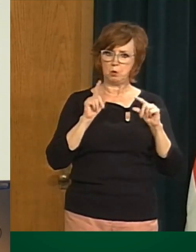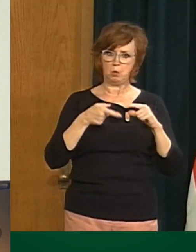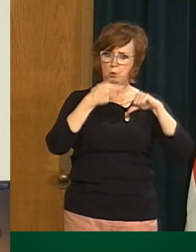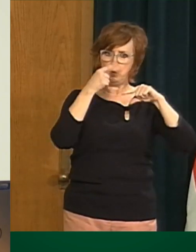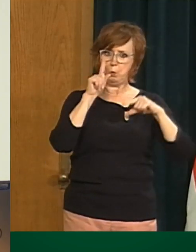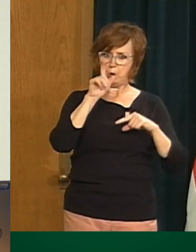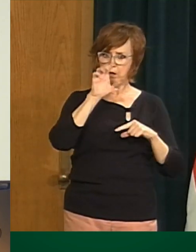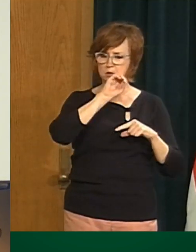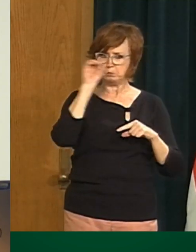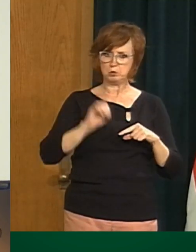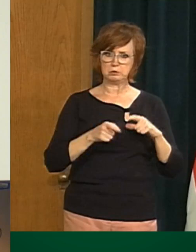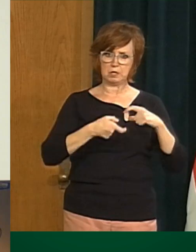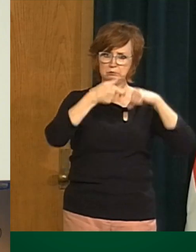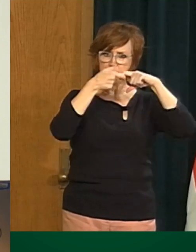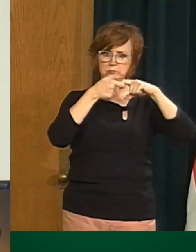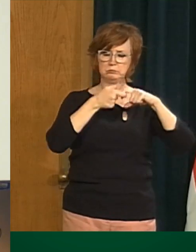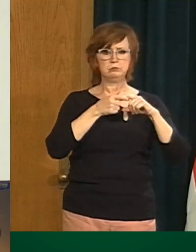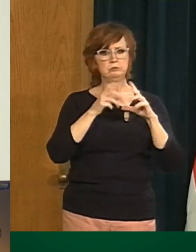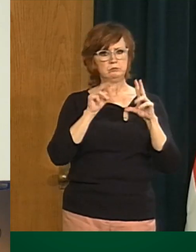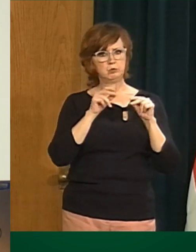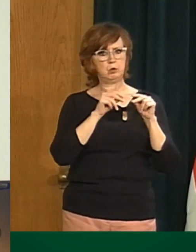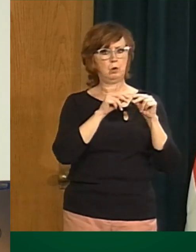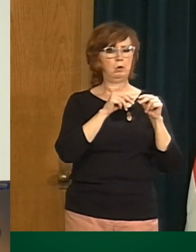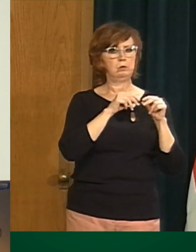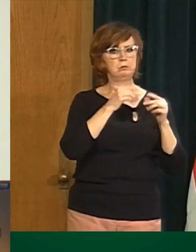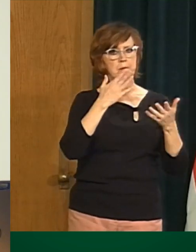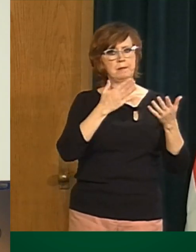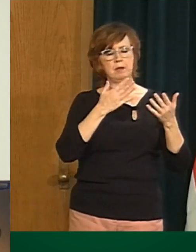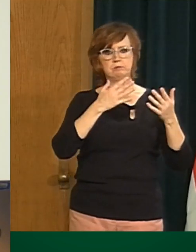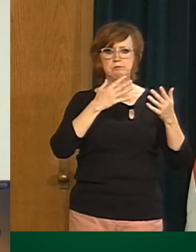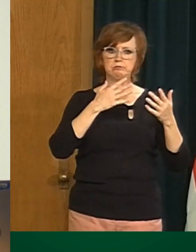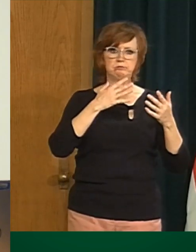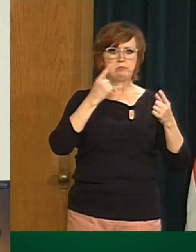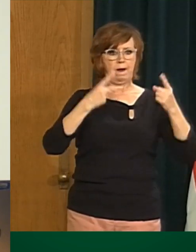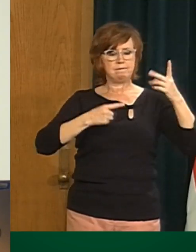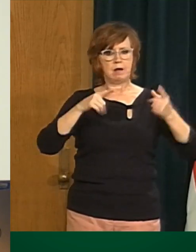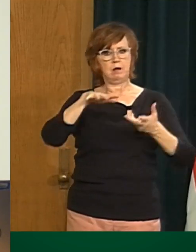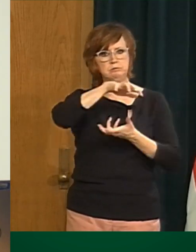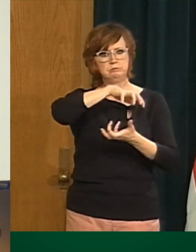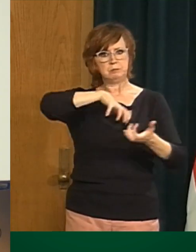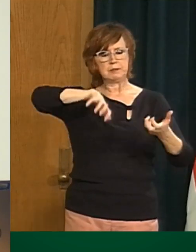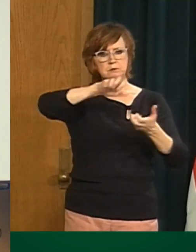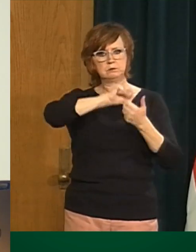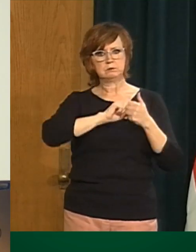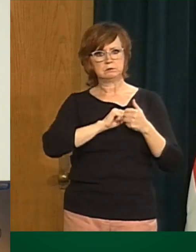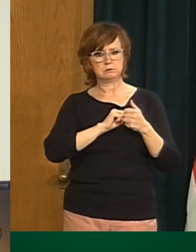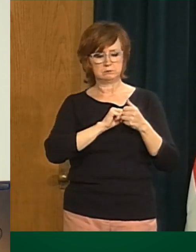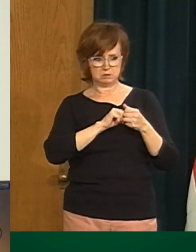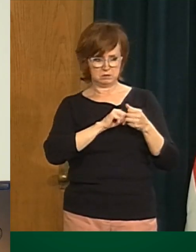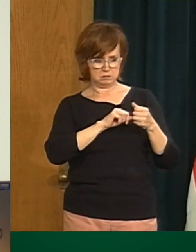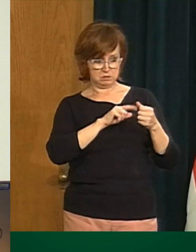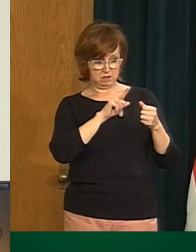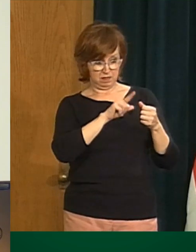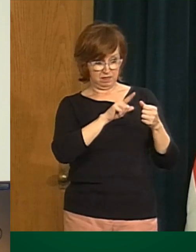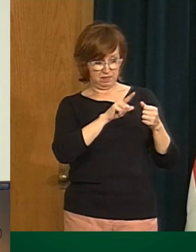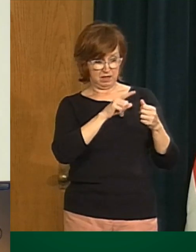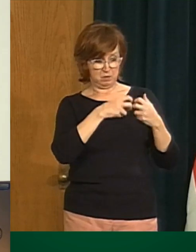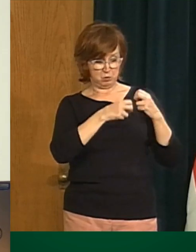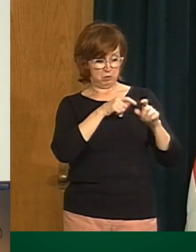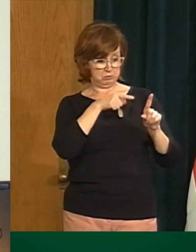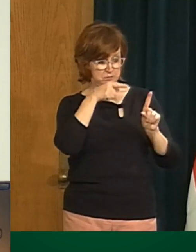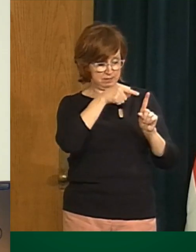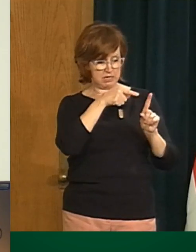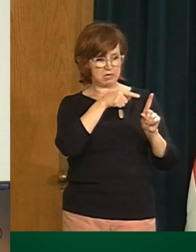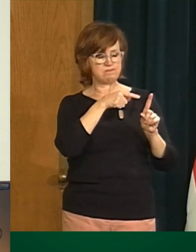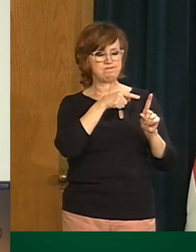in a certain part of the province, or looking more closely at the transmission setting and just focusing on where the issue seems to